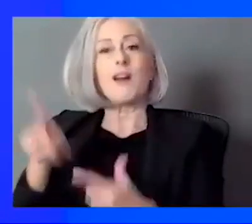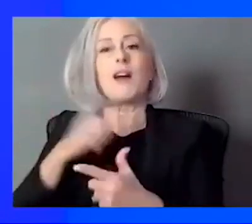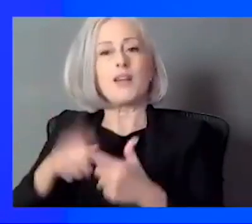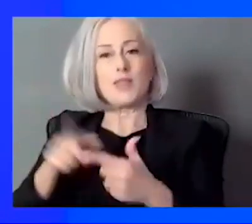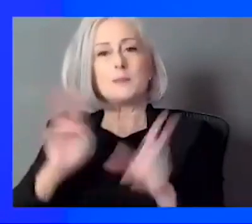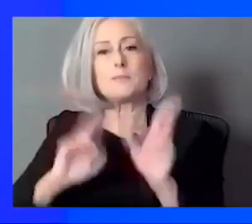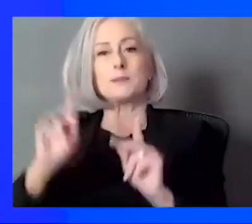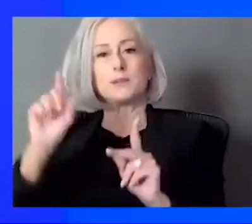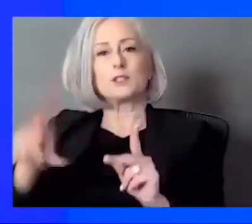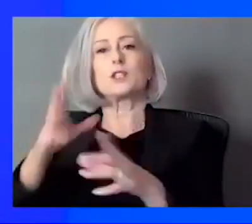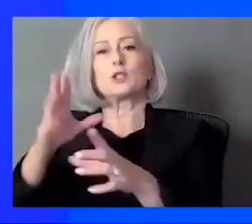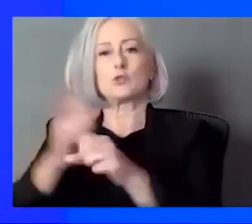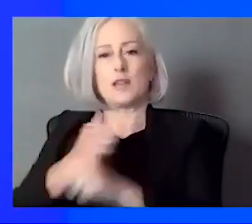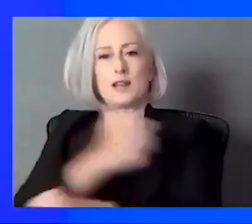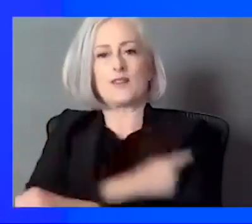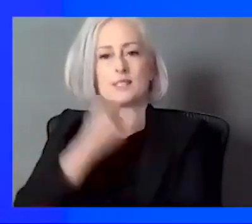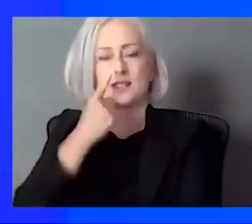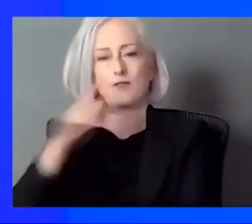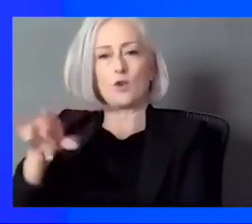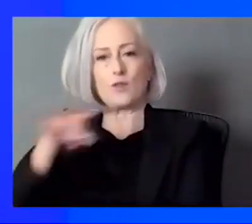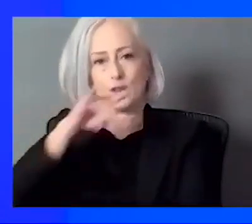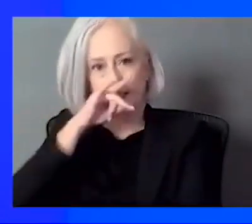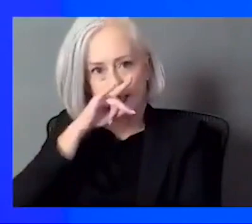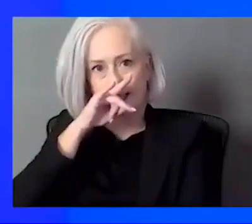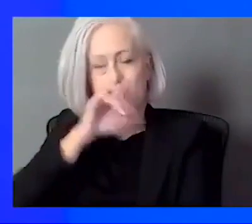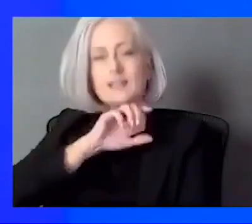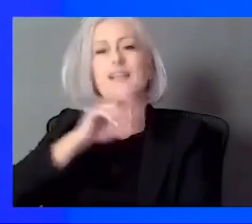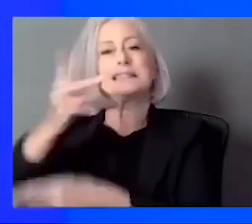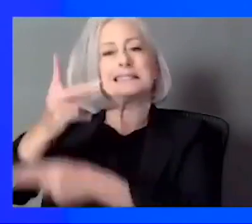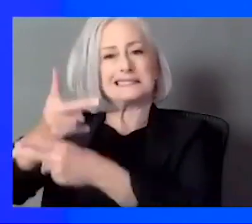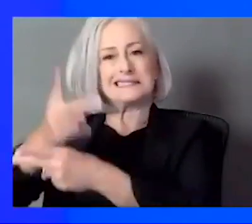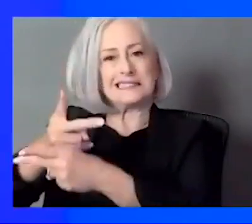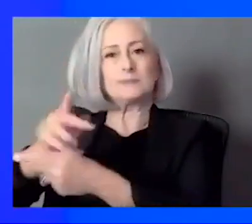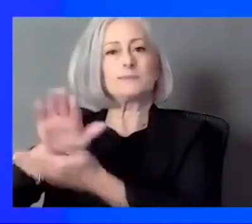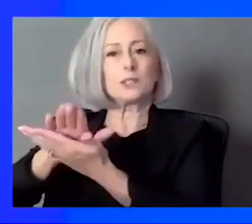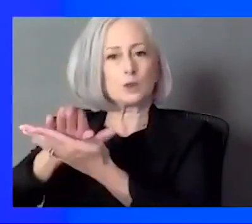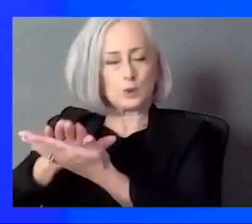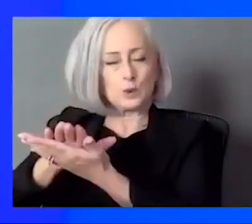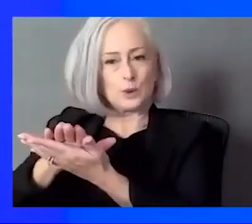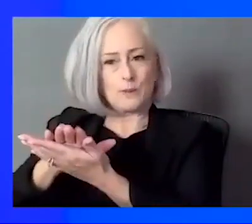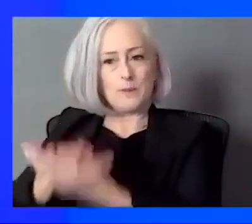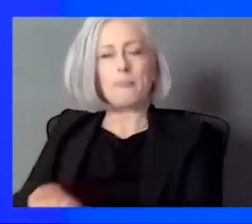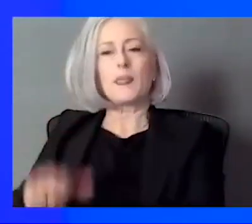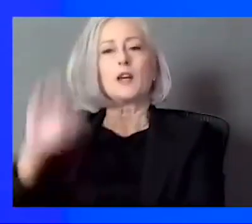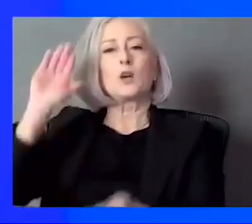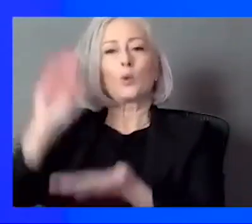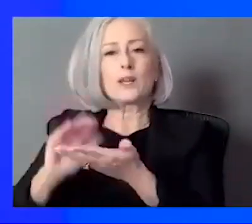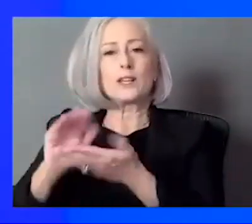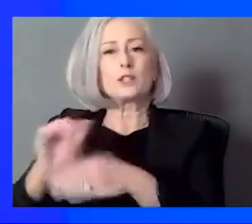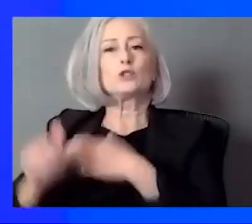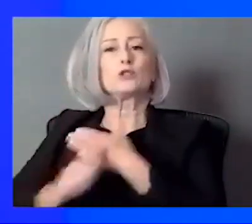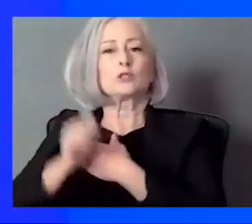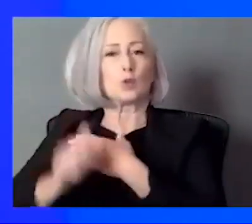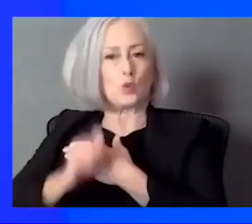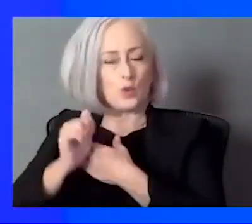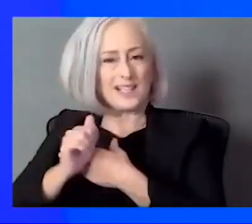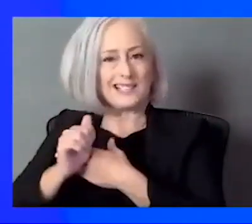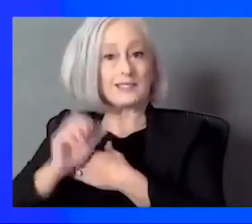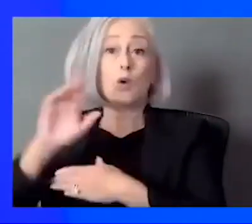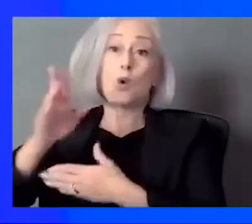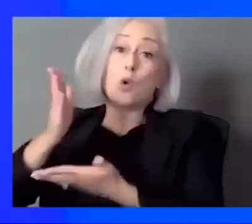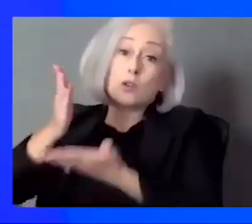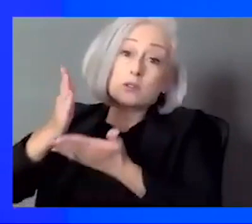them being able to participate in things. Also reduce their risk, or really stop their risk of getting that